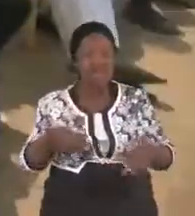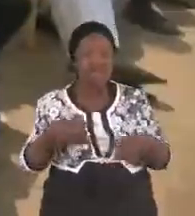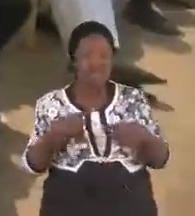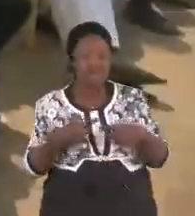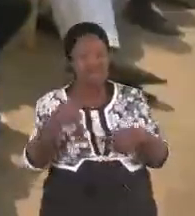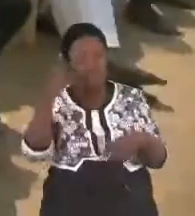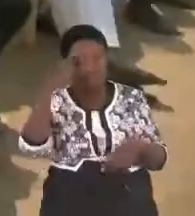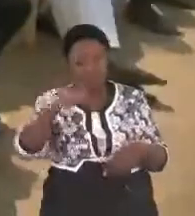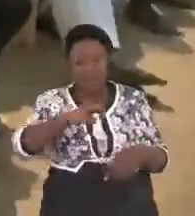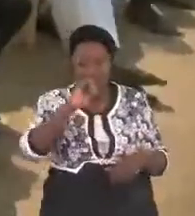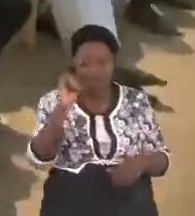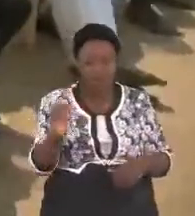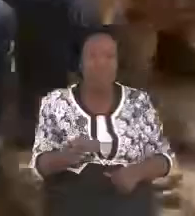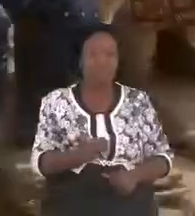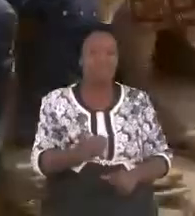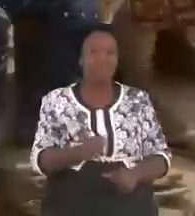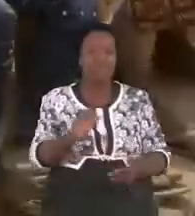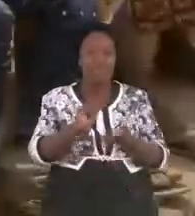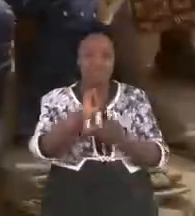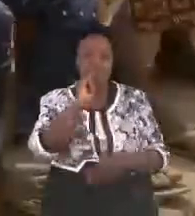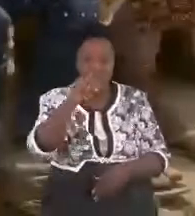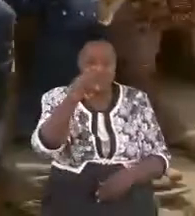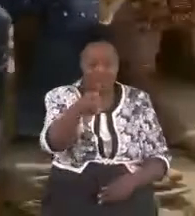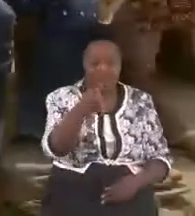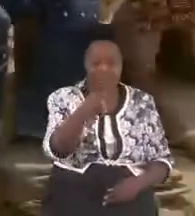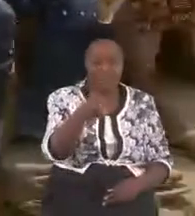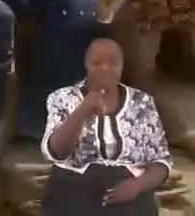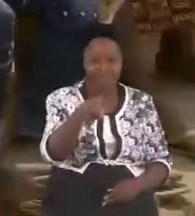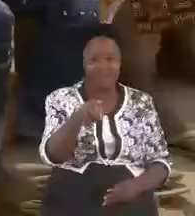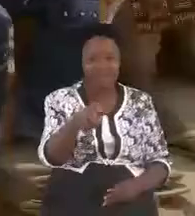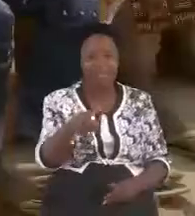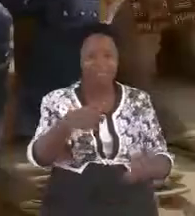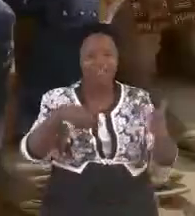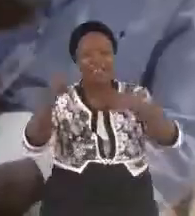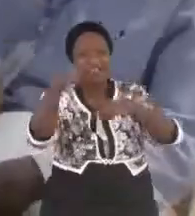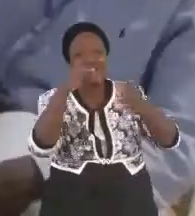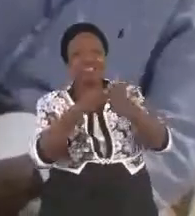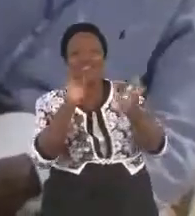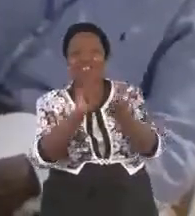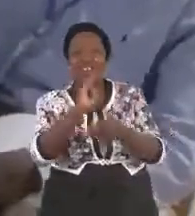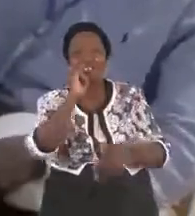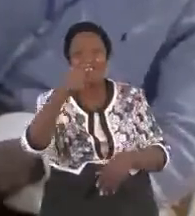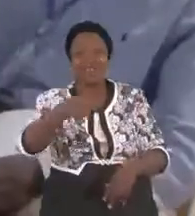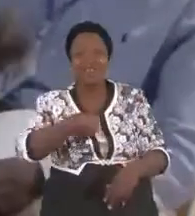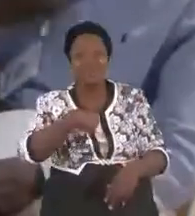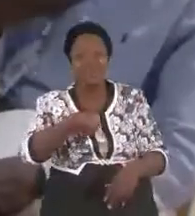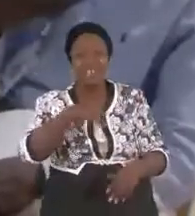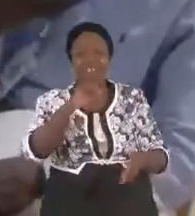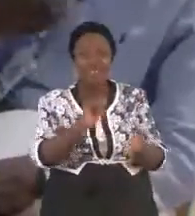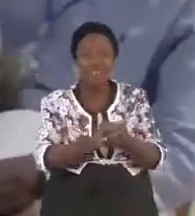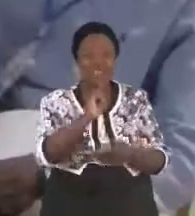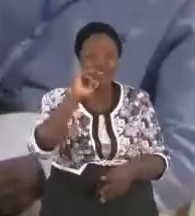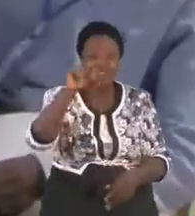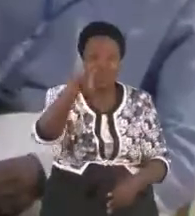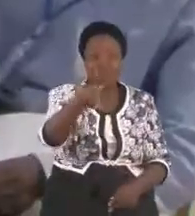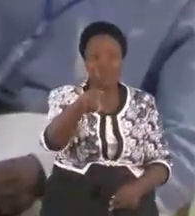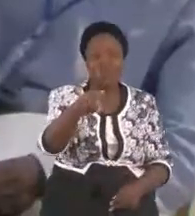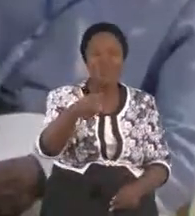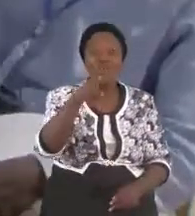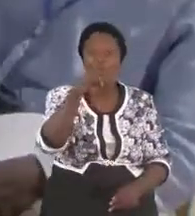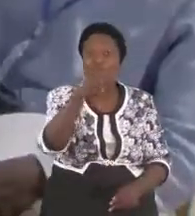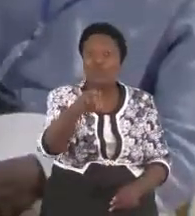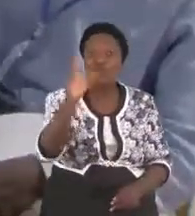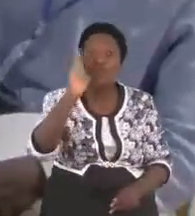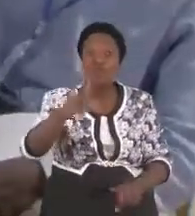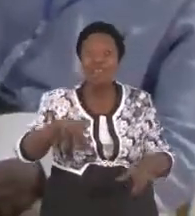forever. That's you. Say, that's me. That's you. You will live in